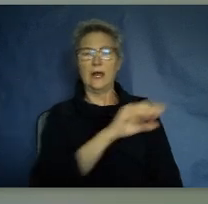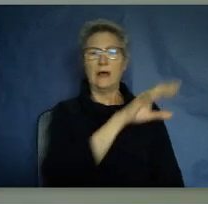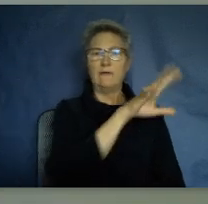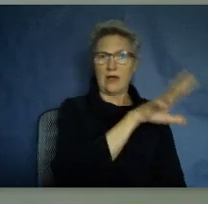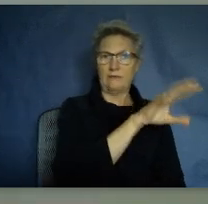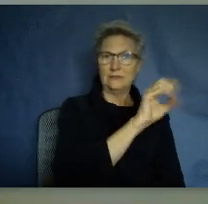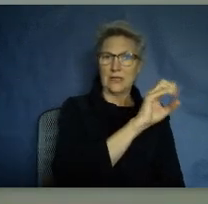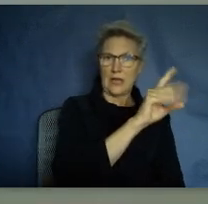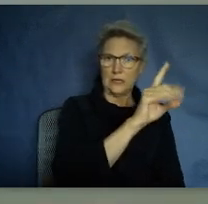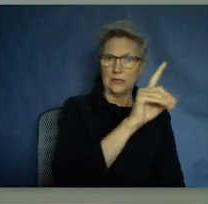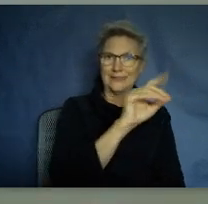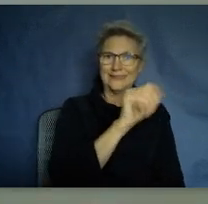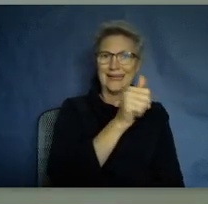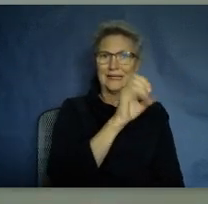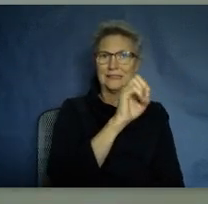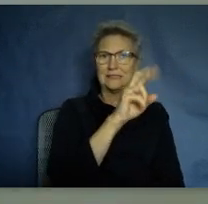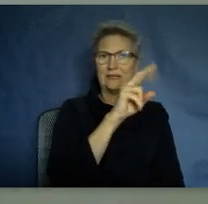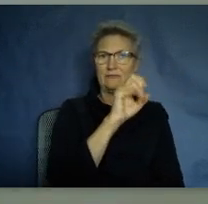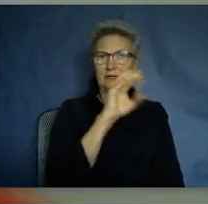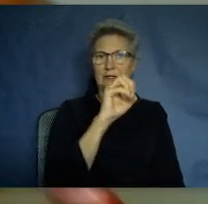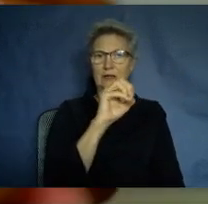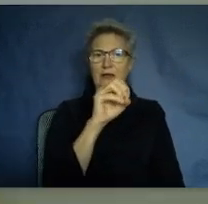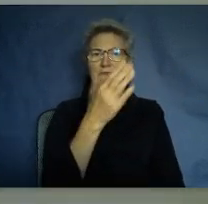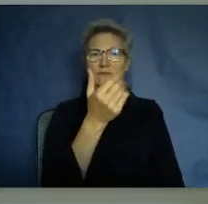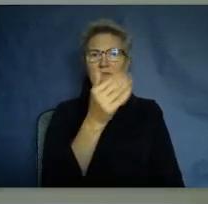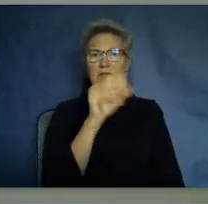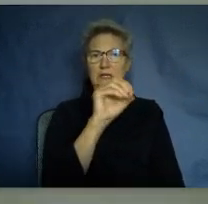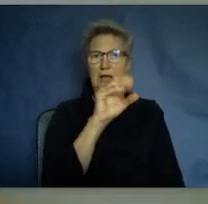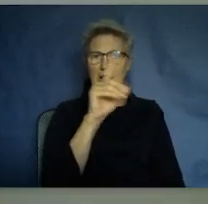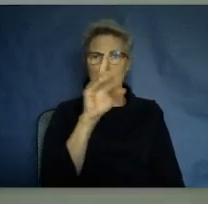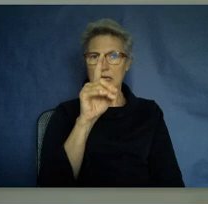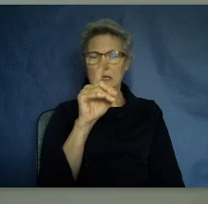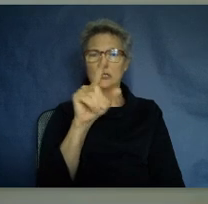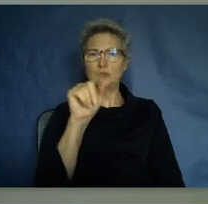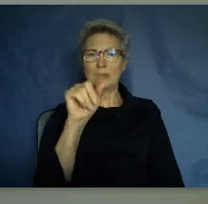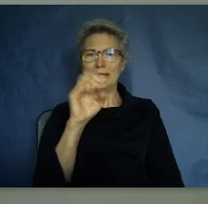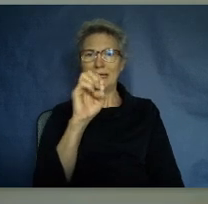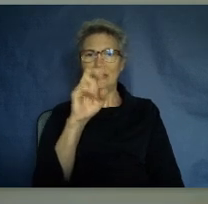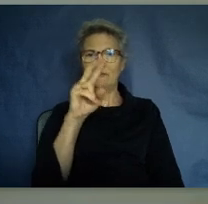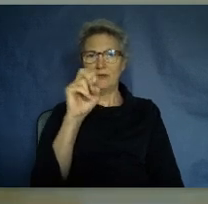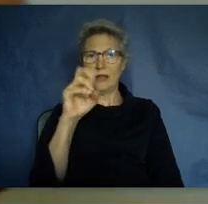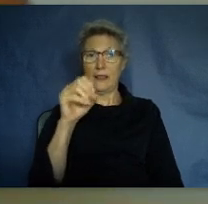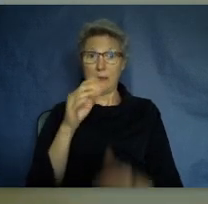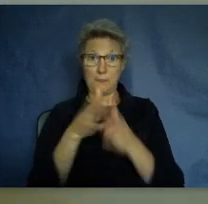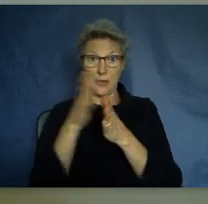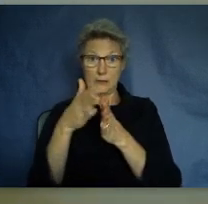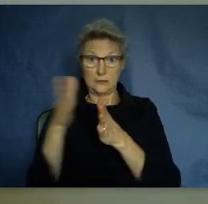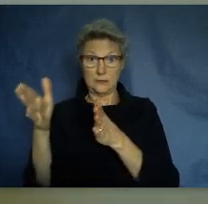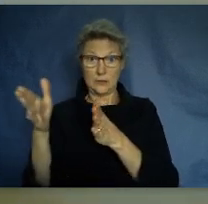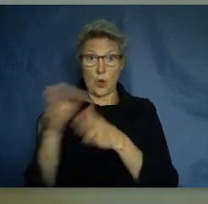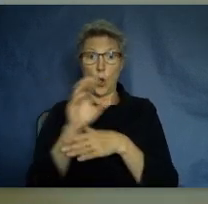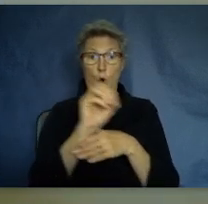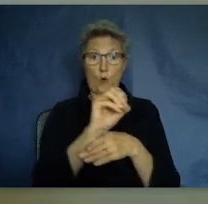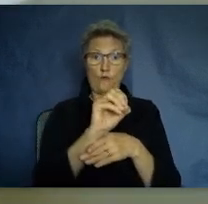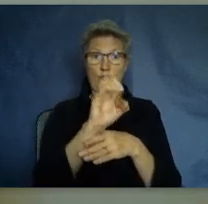is odd again, 20 is even again, and that pattern continues, right? So O for